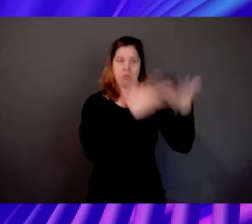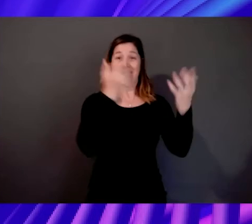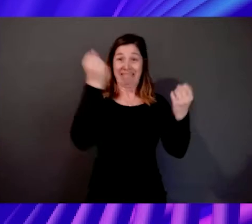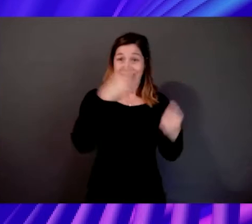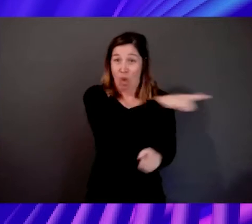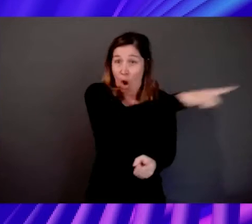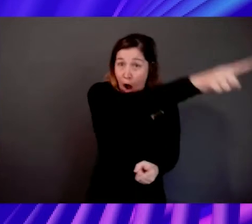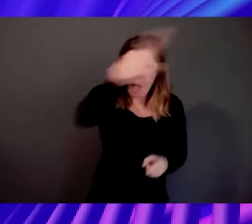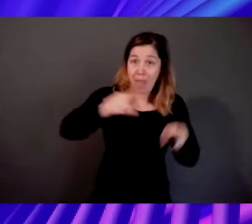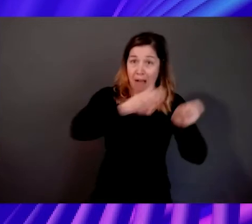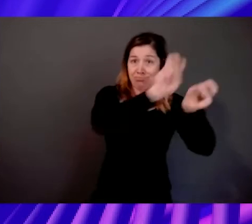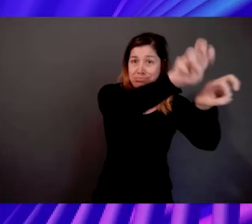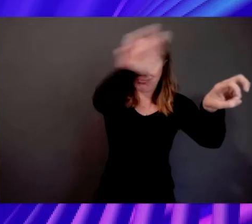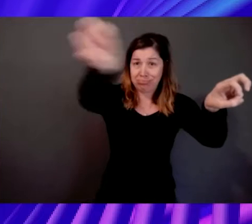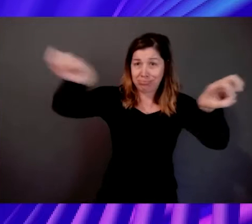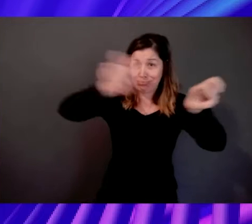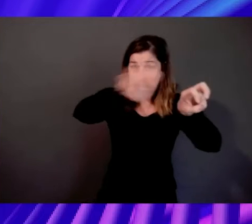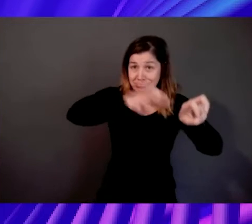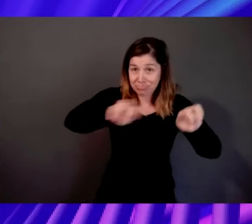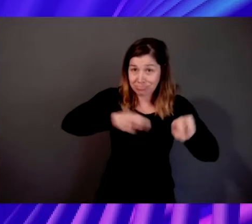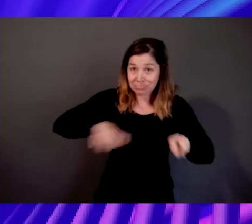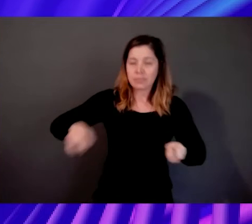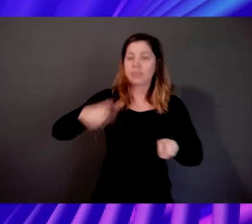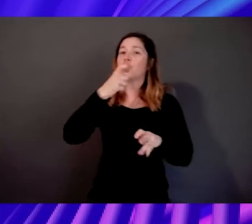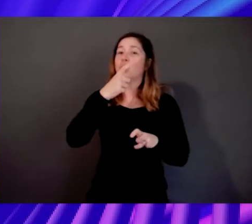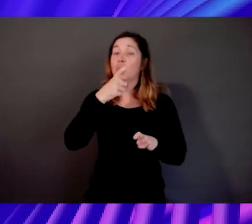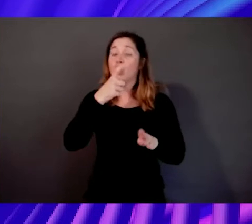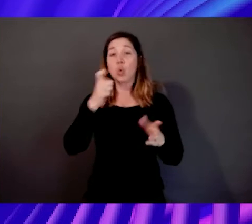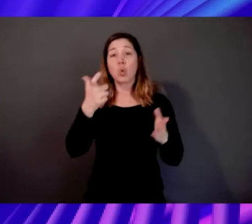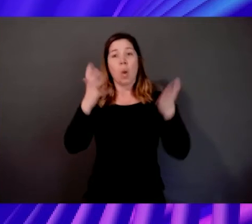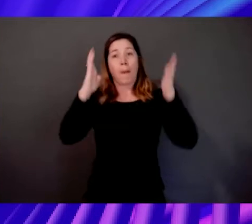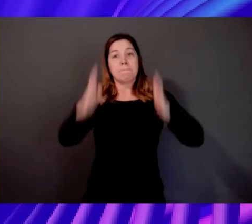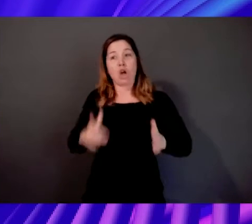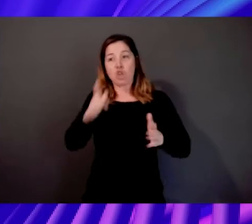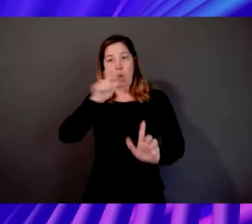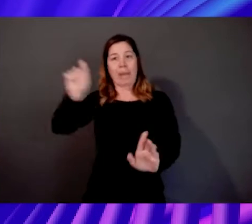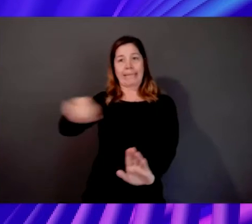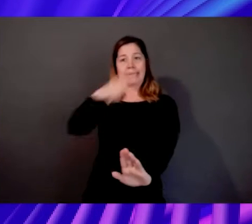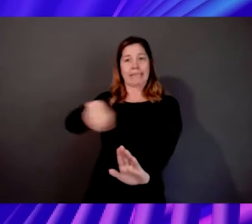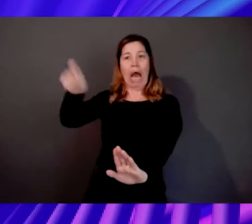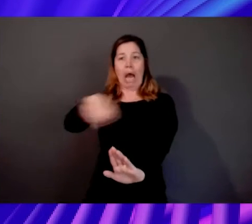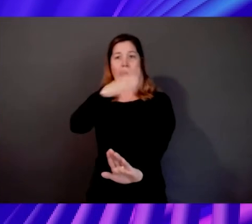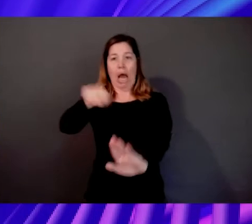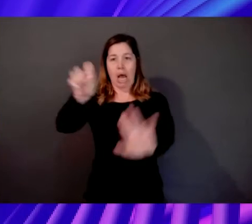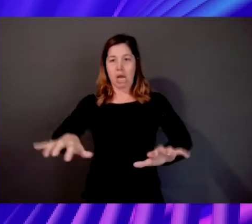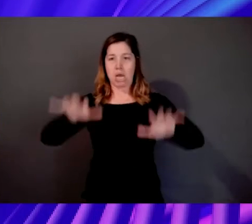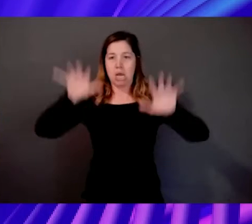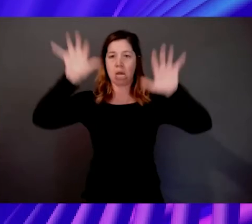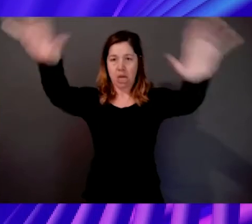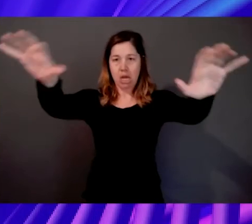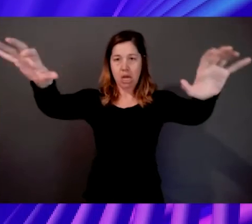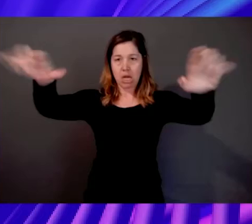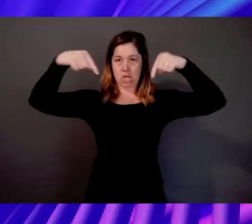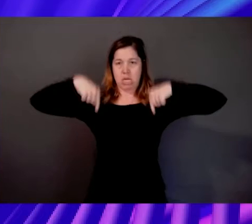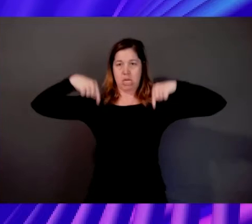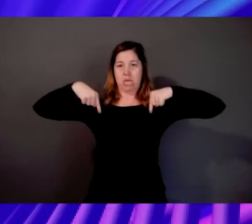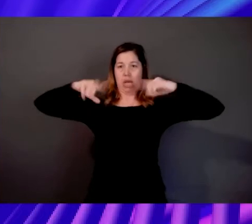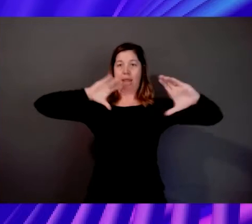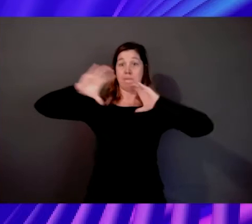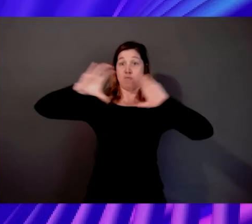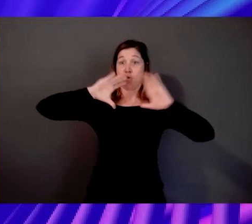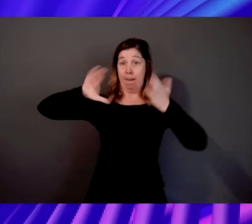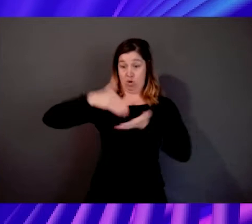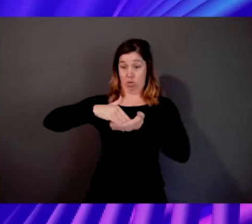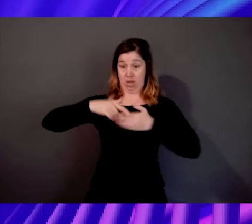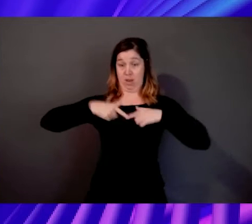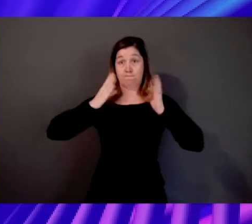like a central conductor who is conducting the whole orchestra. So there's always some kind of communication that goes on between the central conductor and